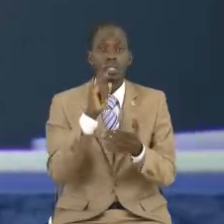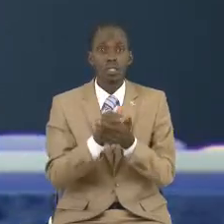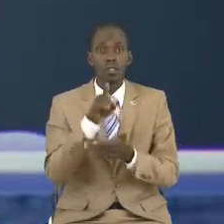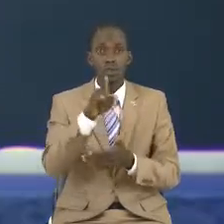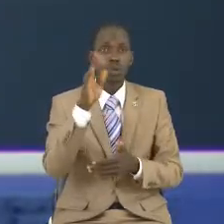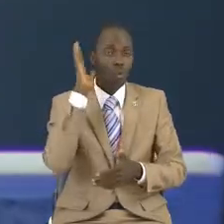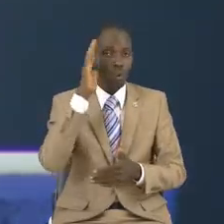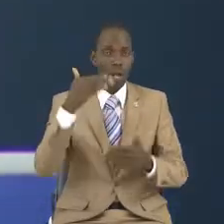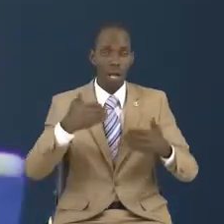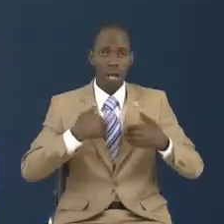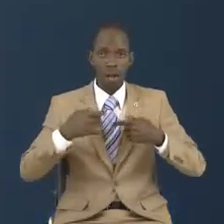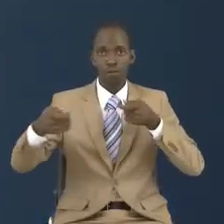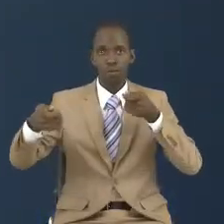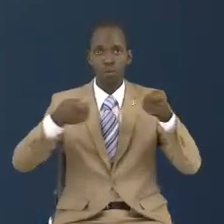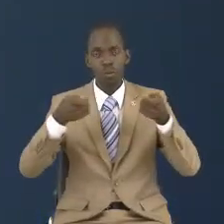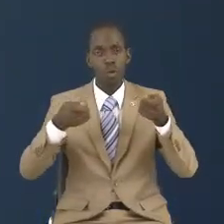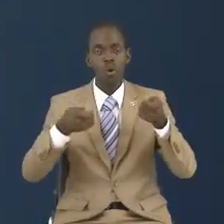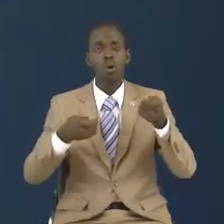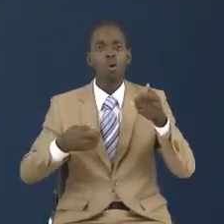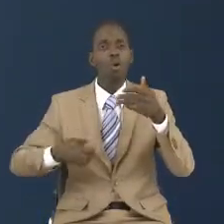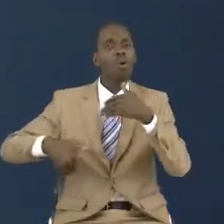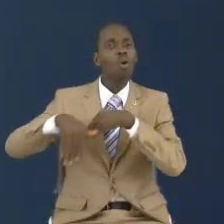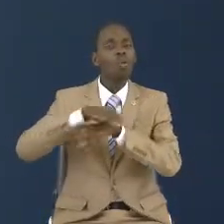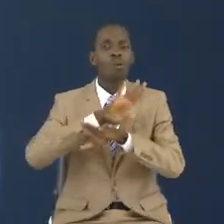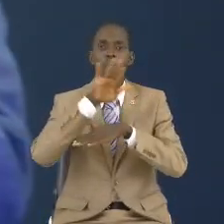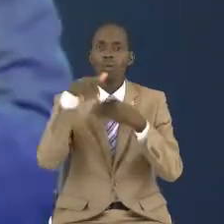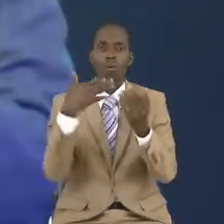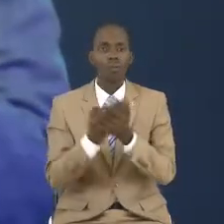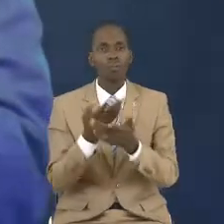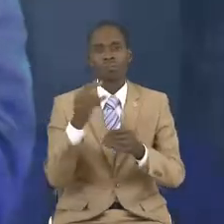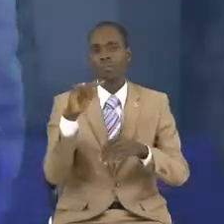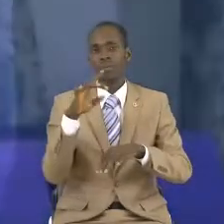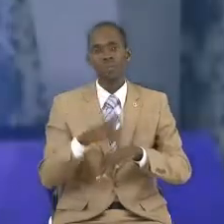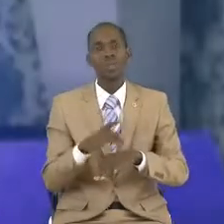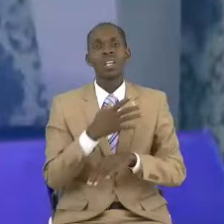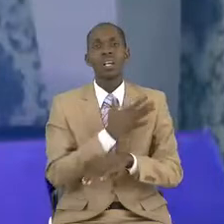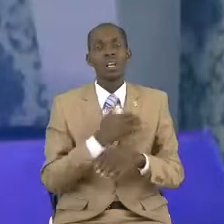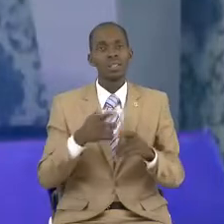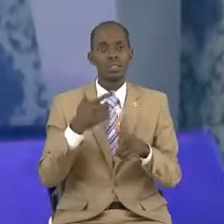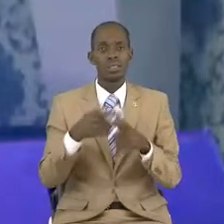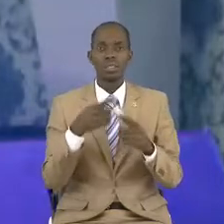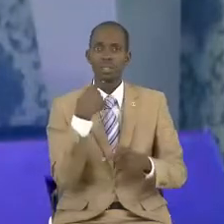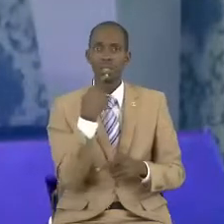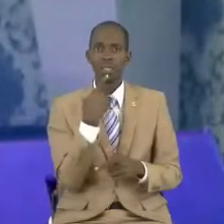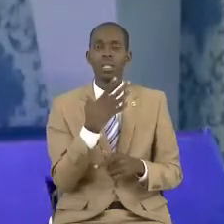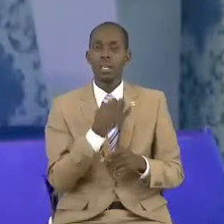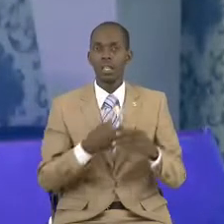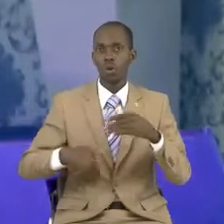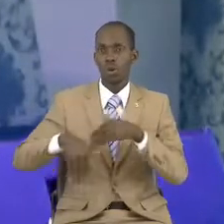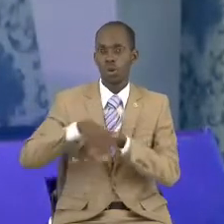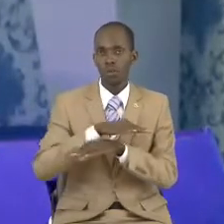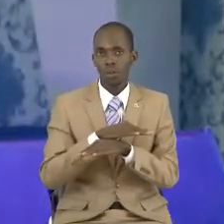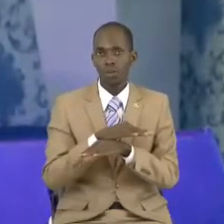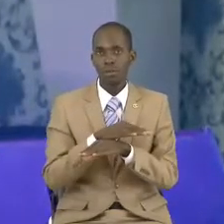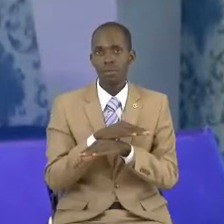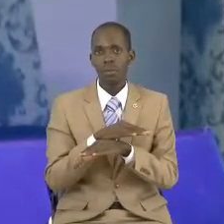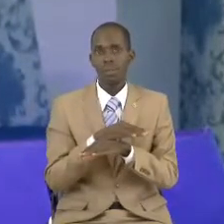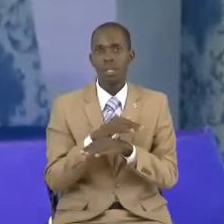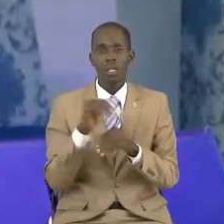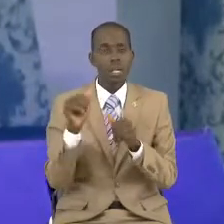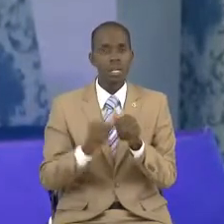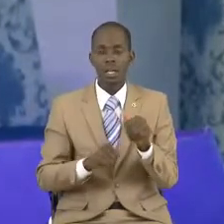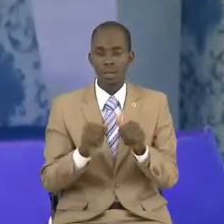over all the earth and then it says and over every creeping